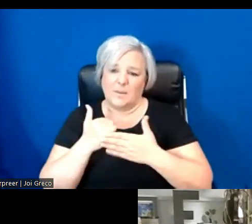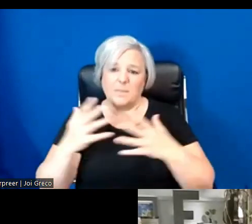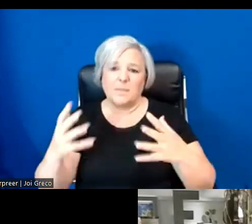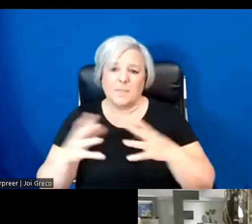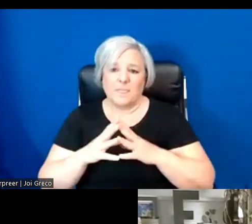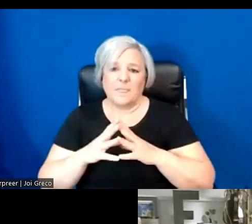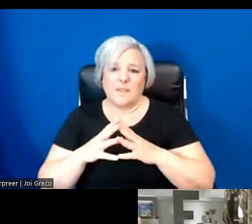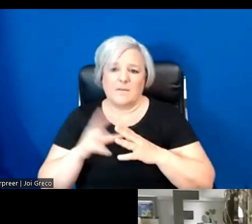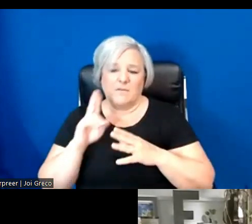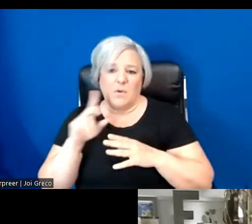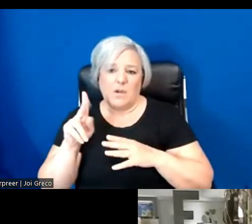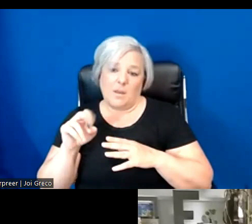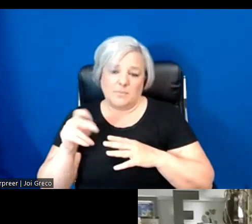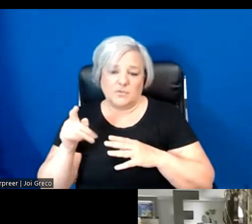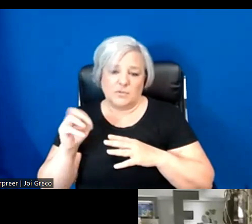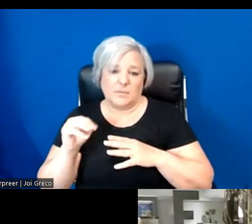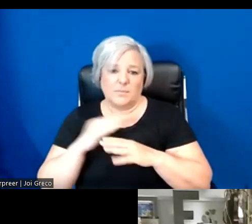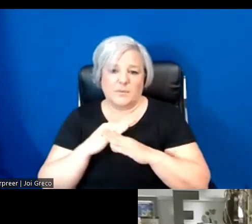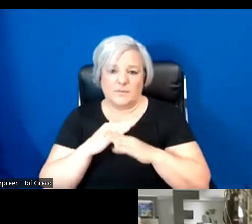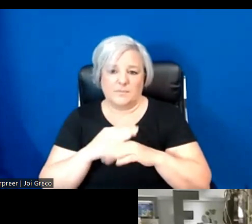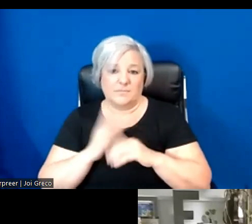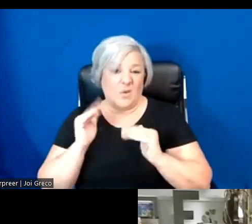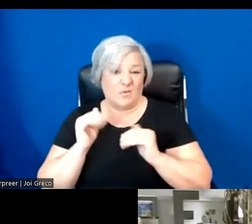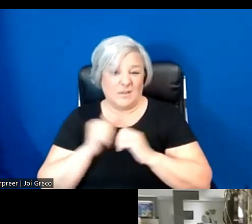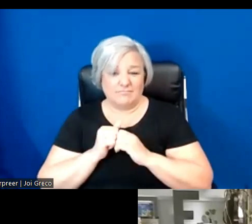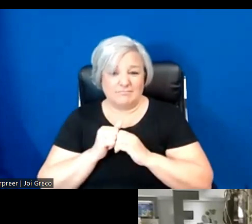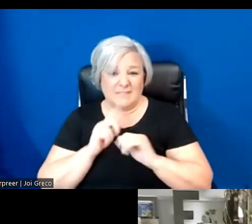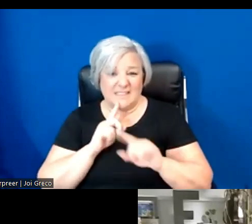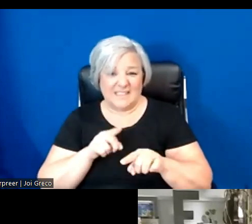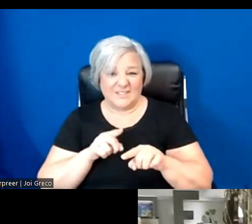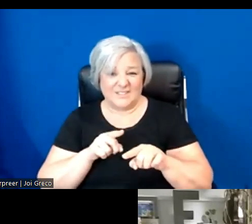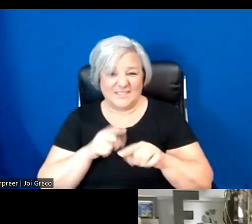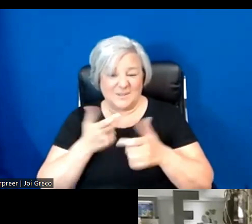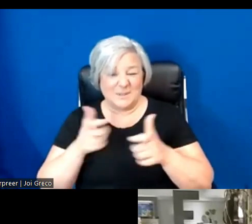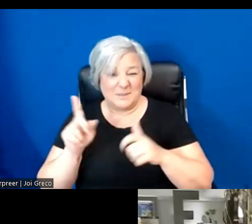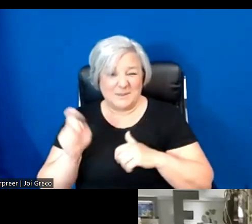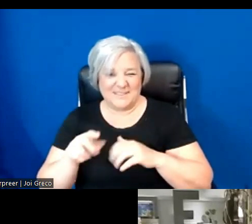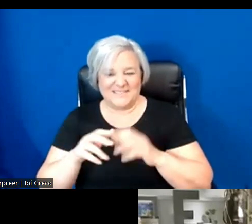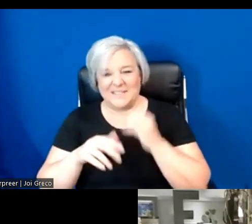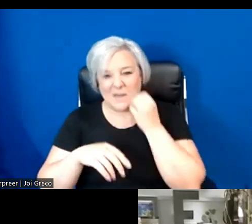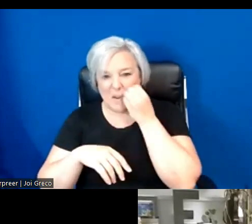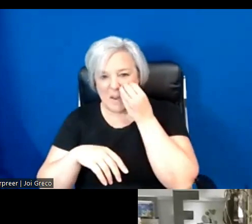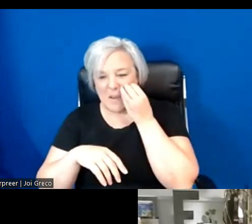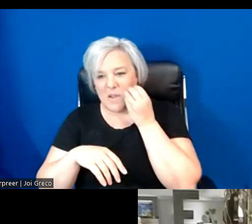it comes to upstream prevention. Hopefully that answered your question, because it was a pretty big question.